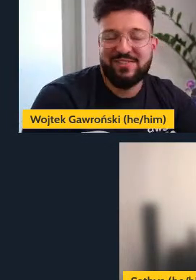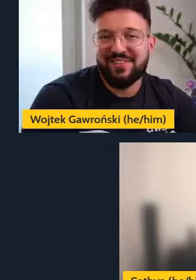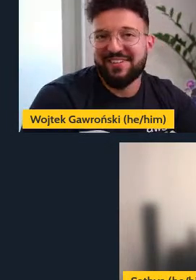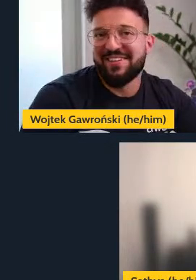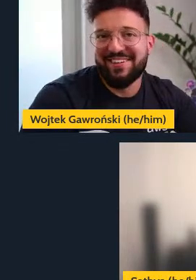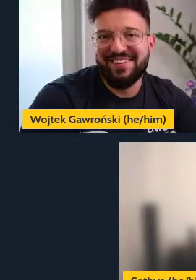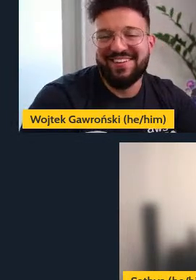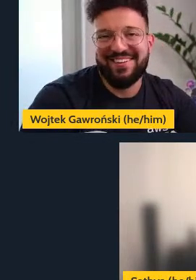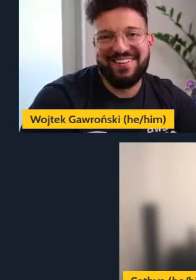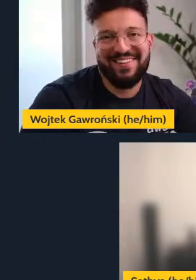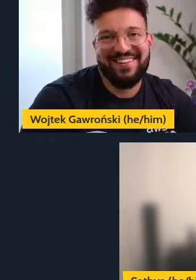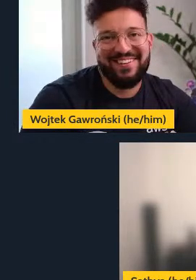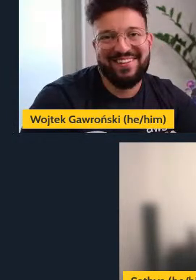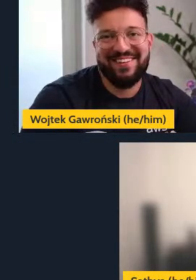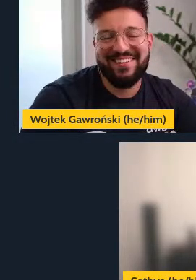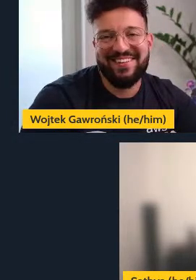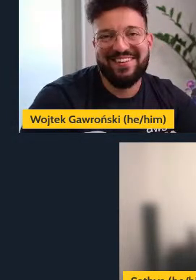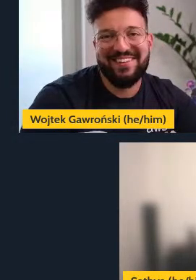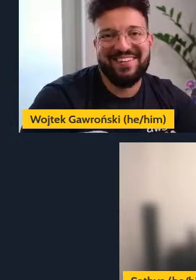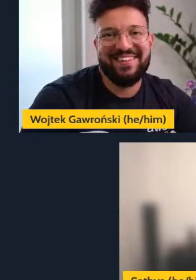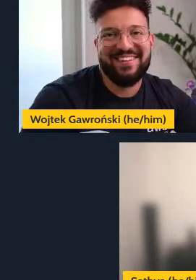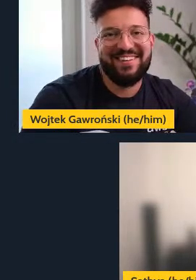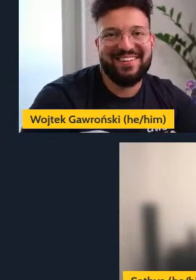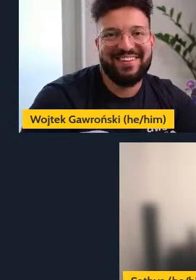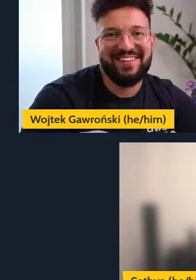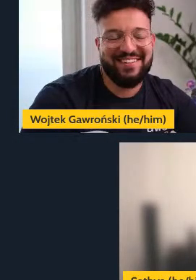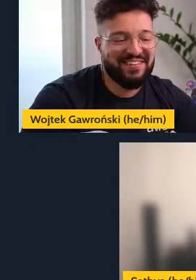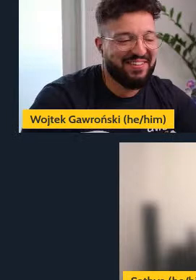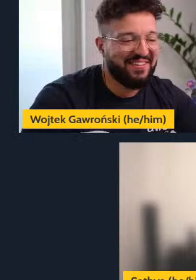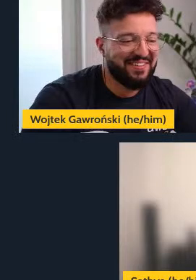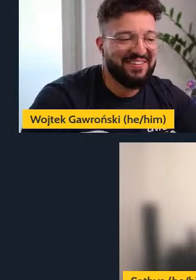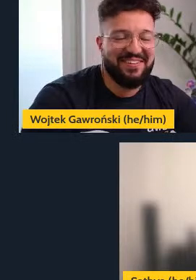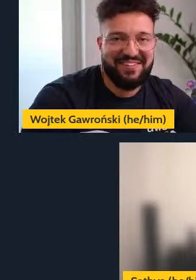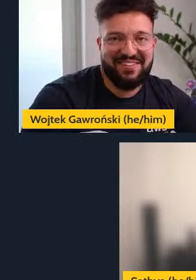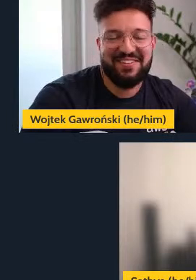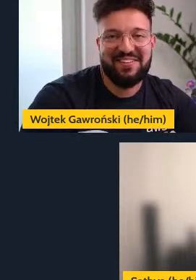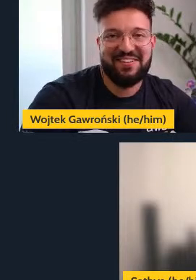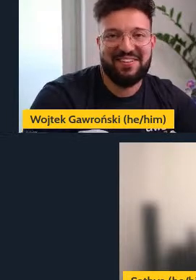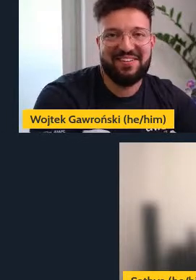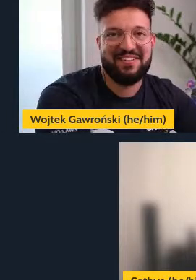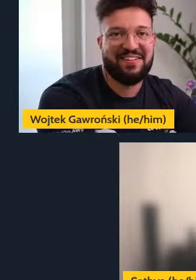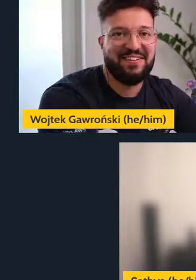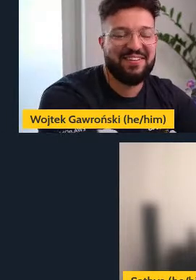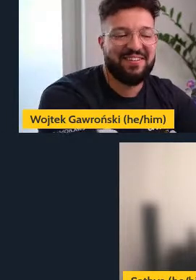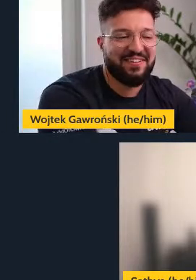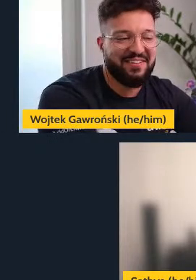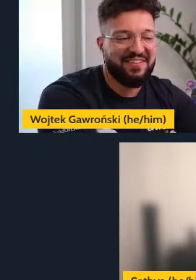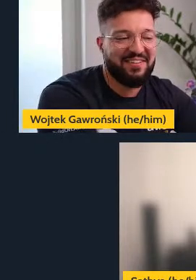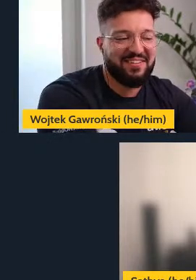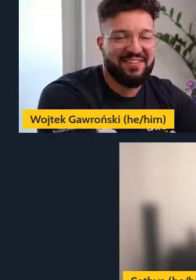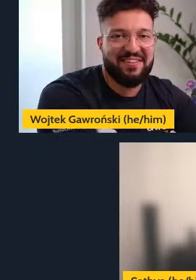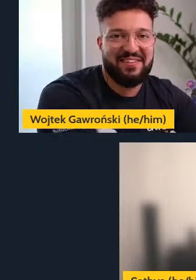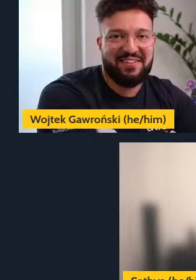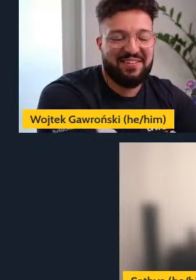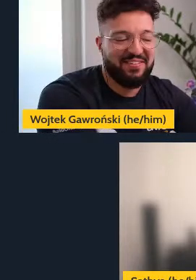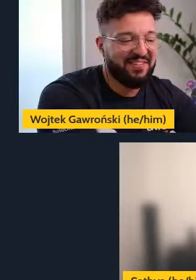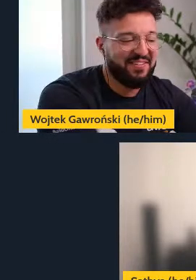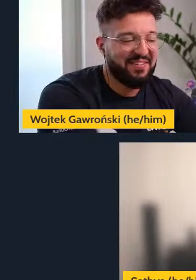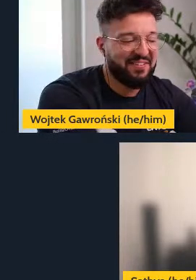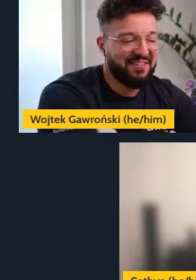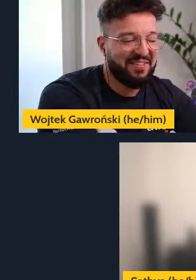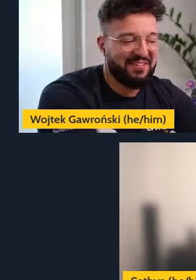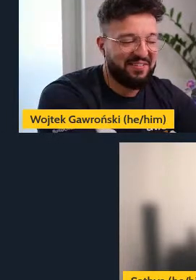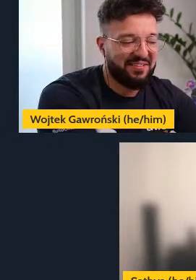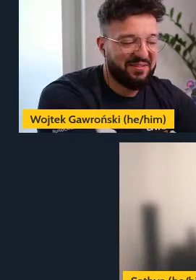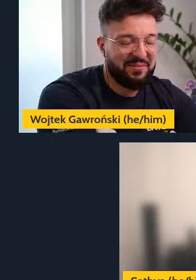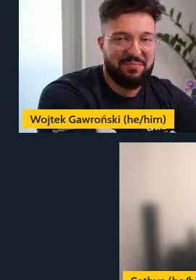have Belgium in the audience as well. So we have people from the community who can also help out. That's